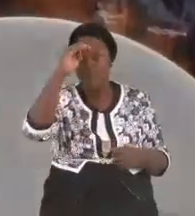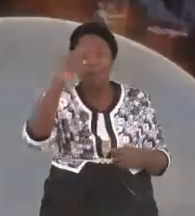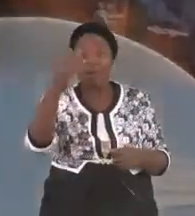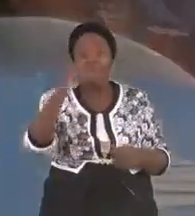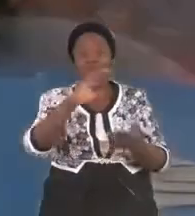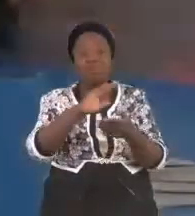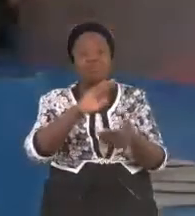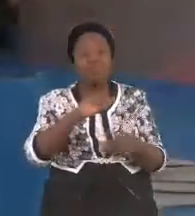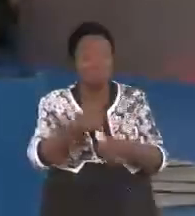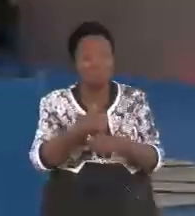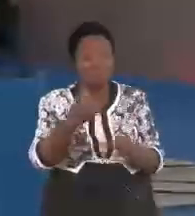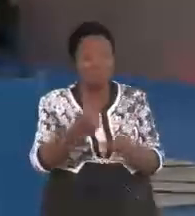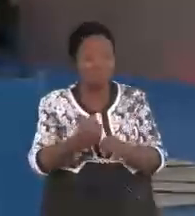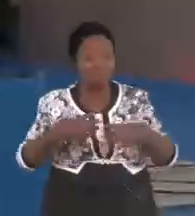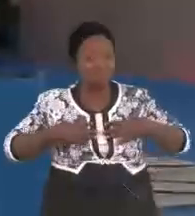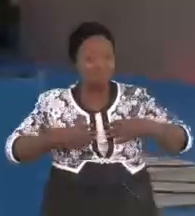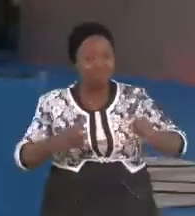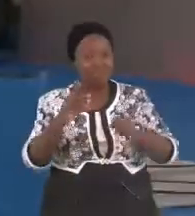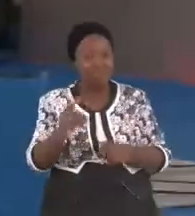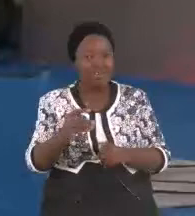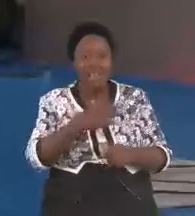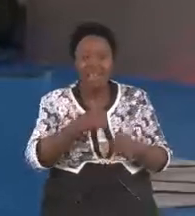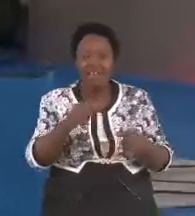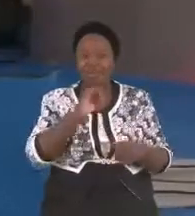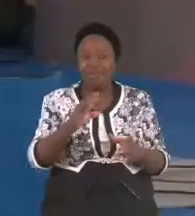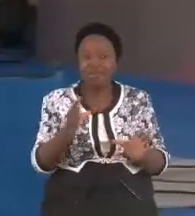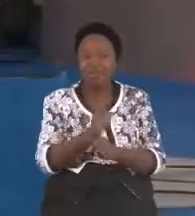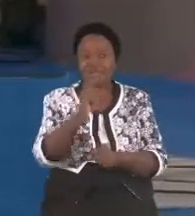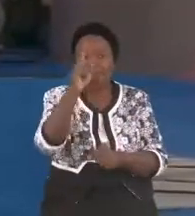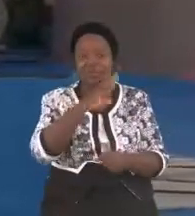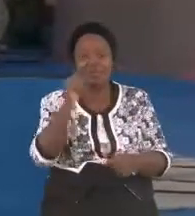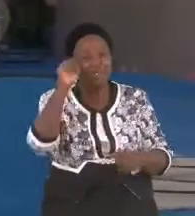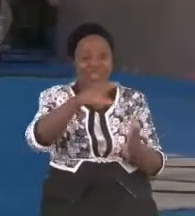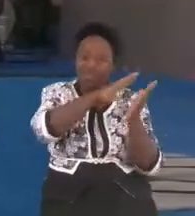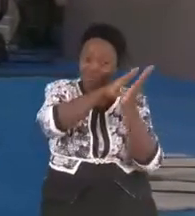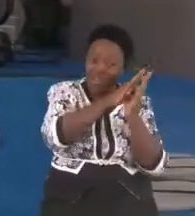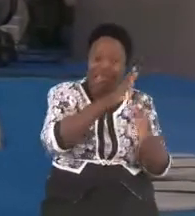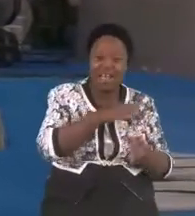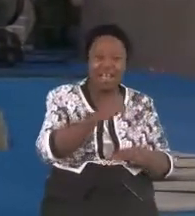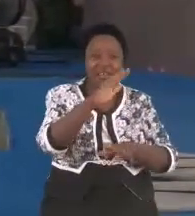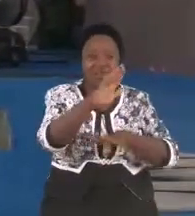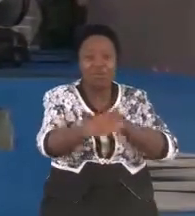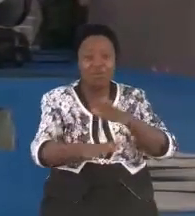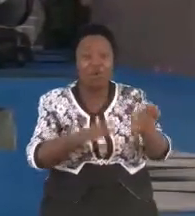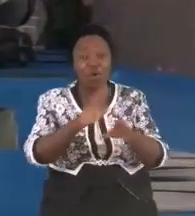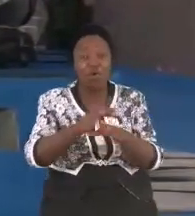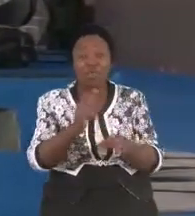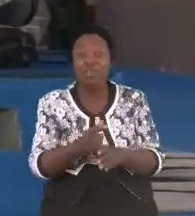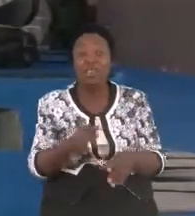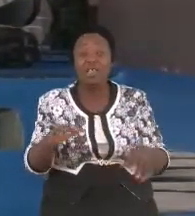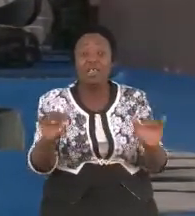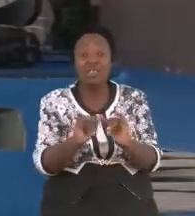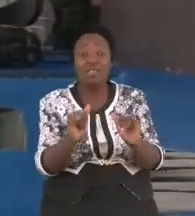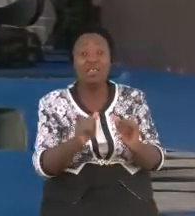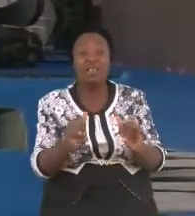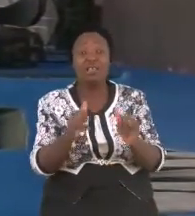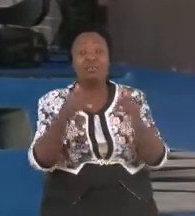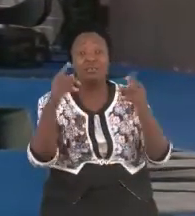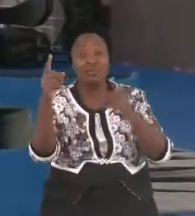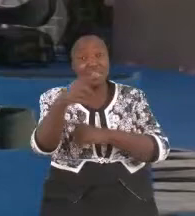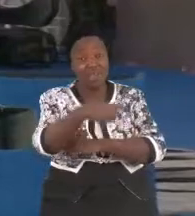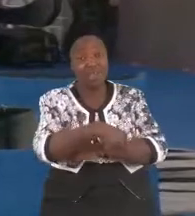and took up his bed and walked on the same day that was